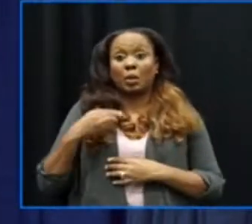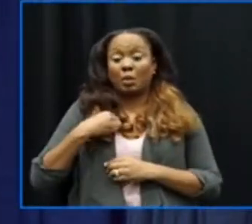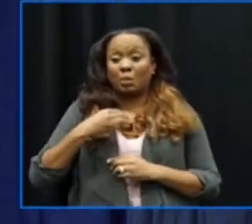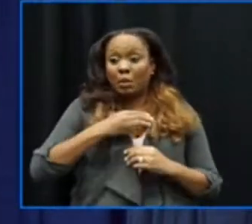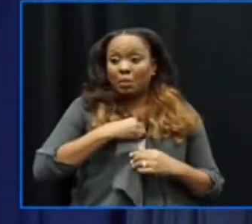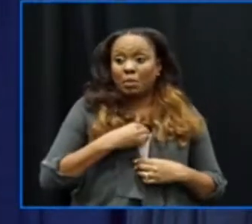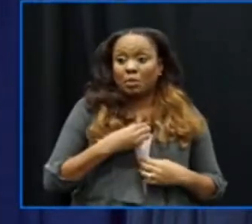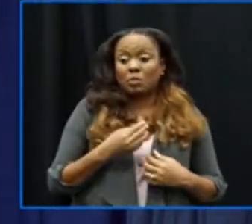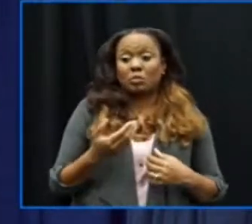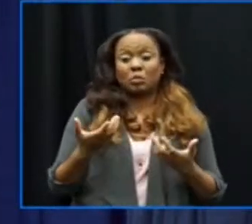with